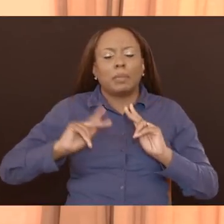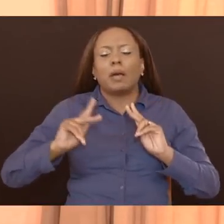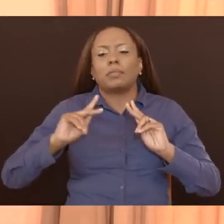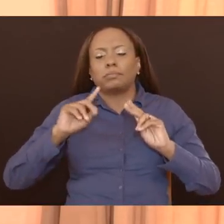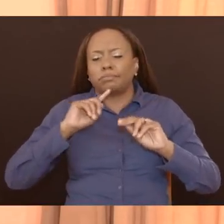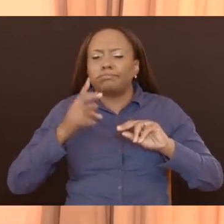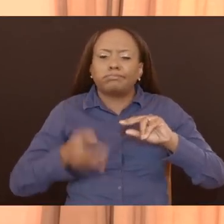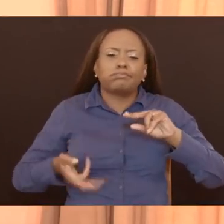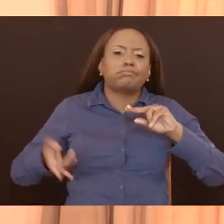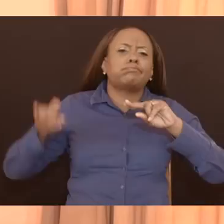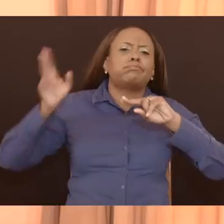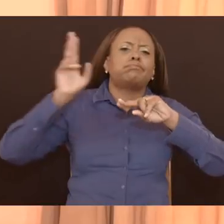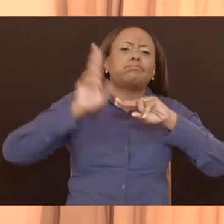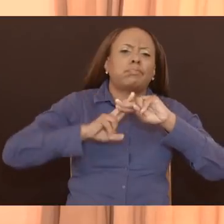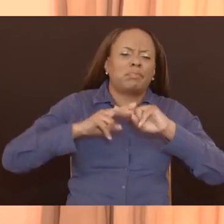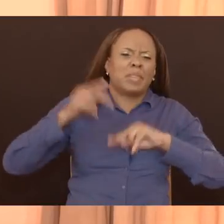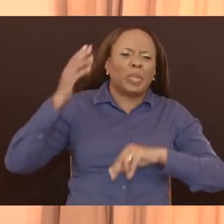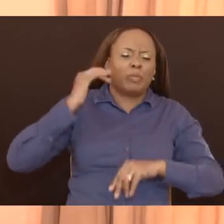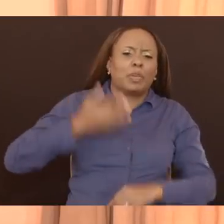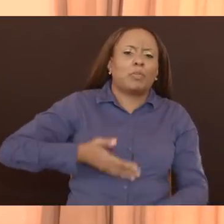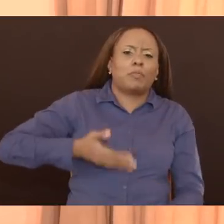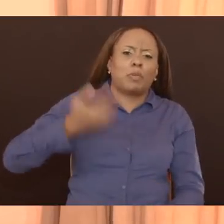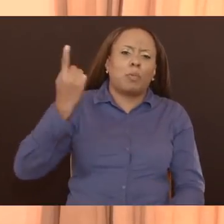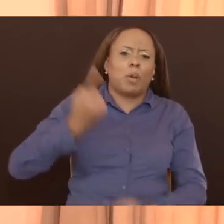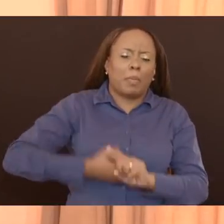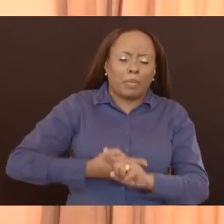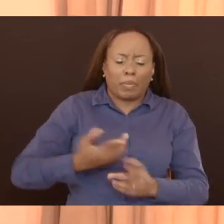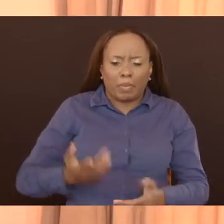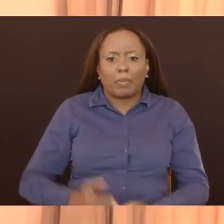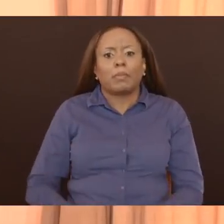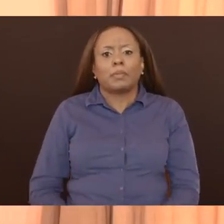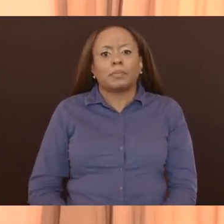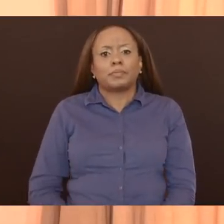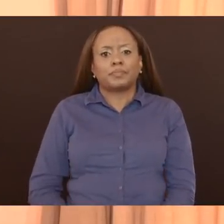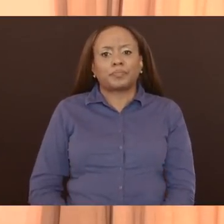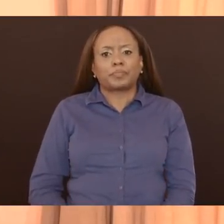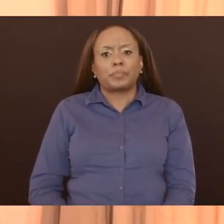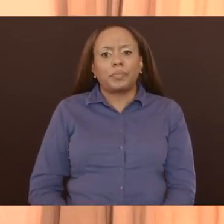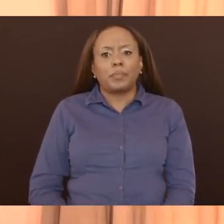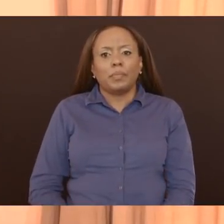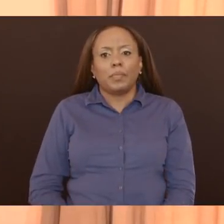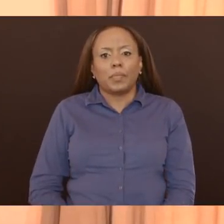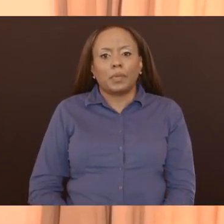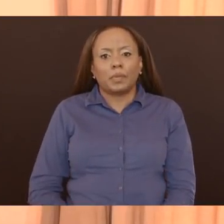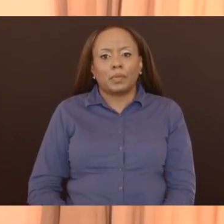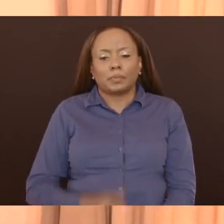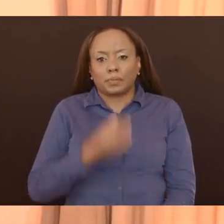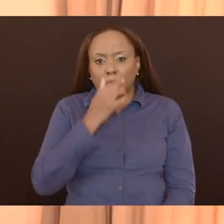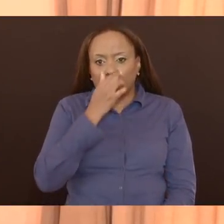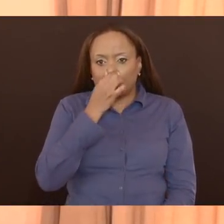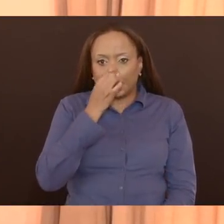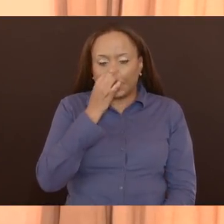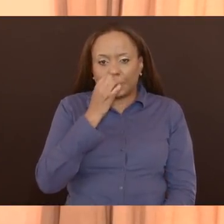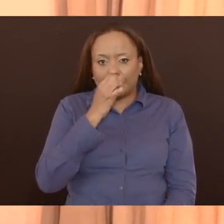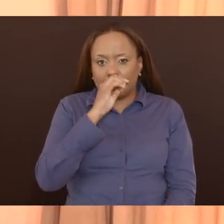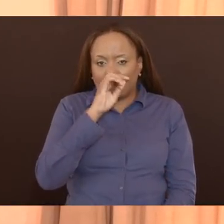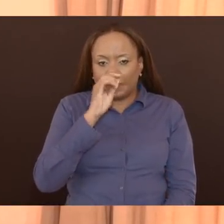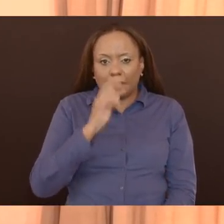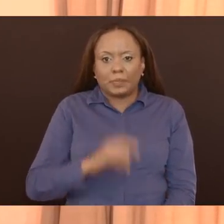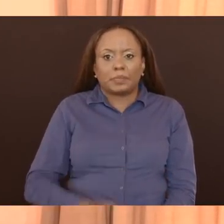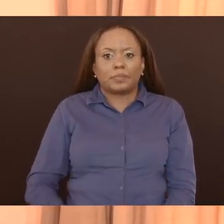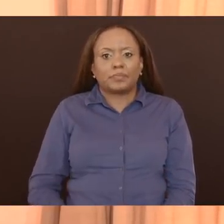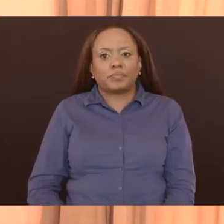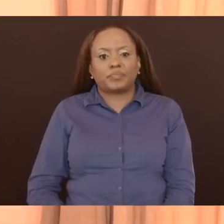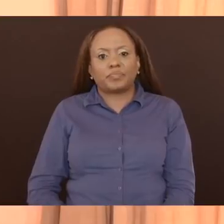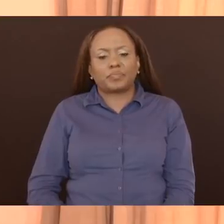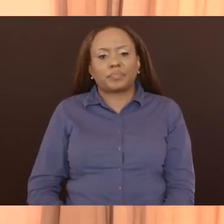days, 287 per 100,000. And although this may appear, well, numerically, there's some